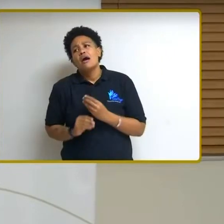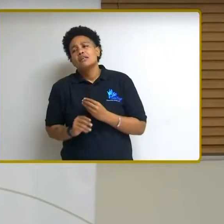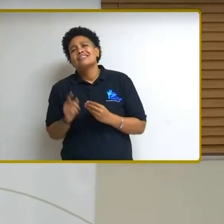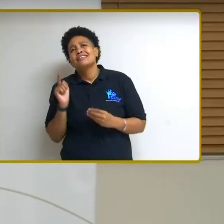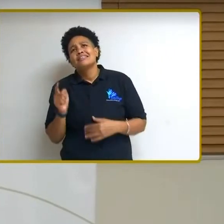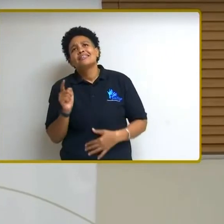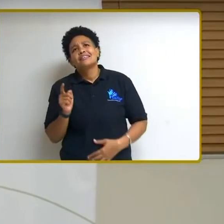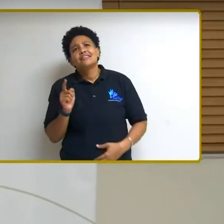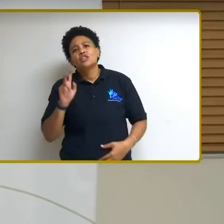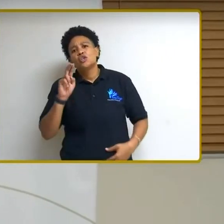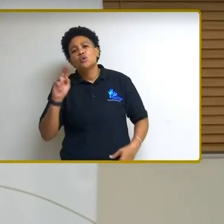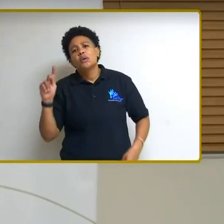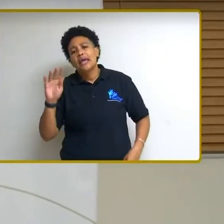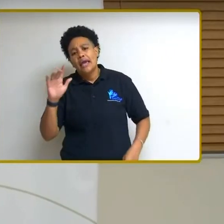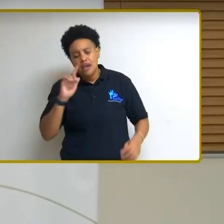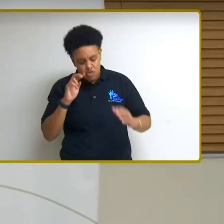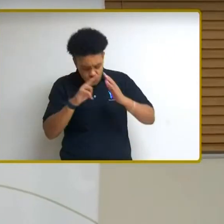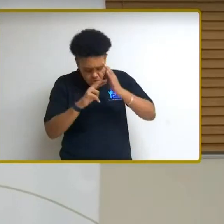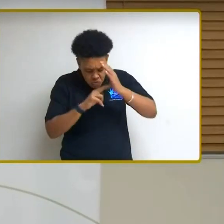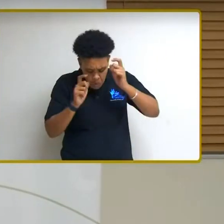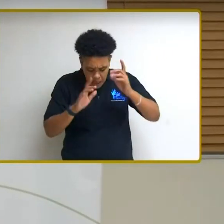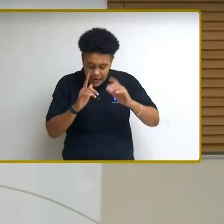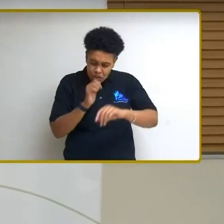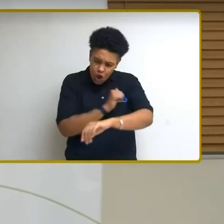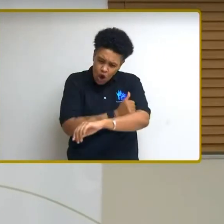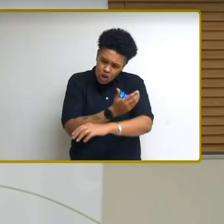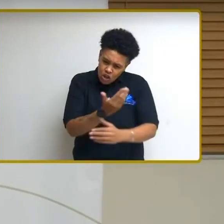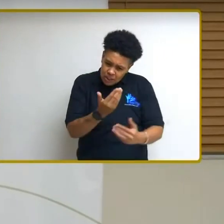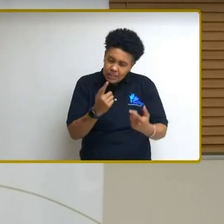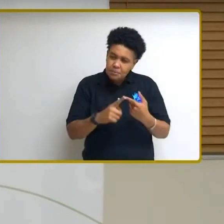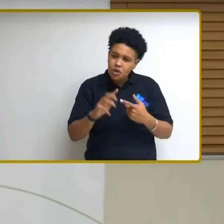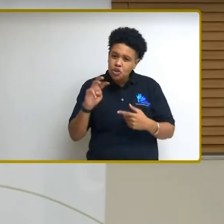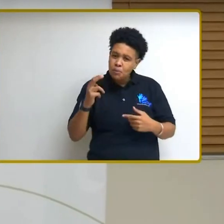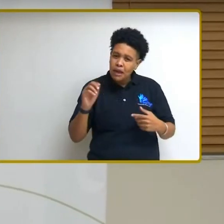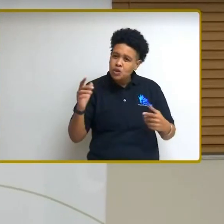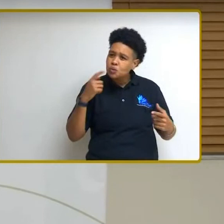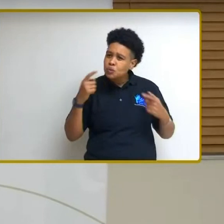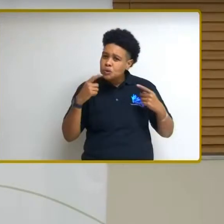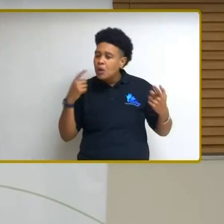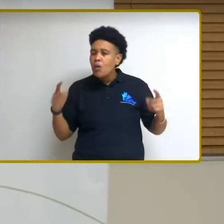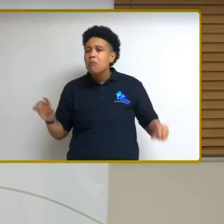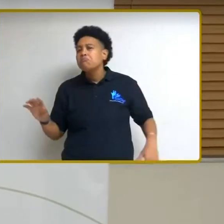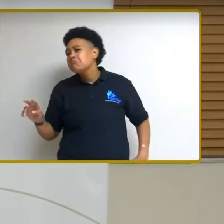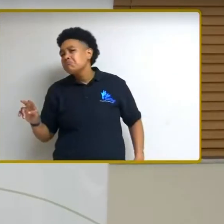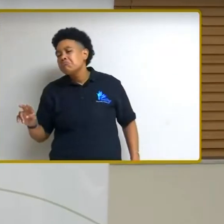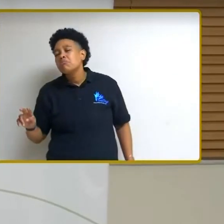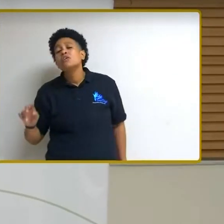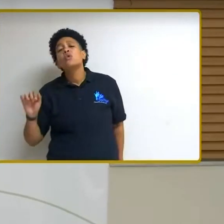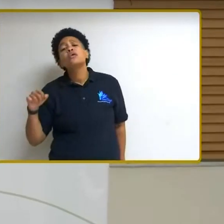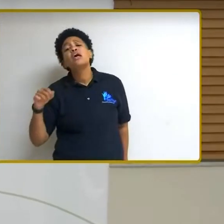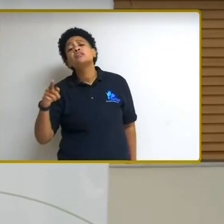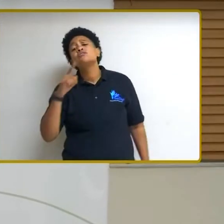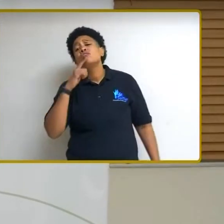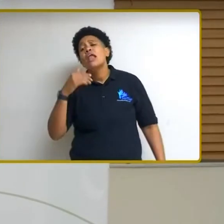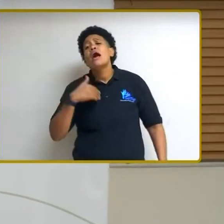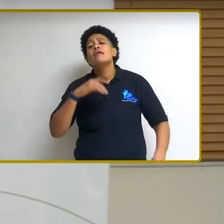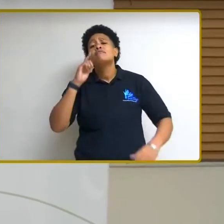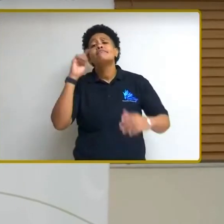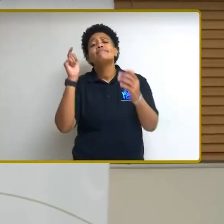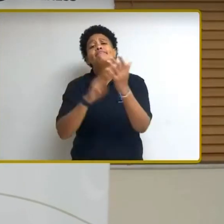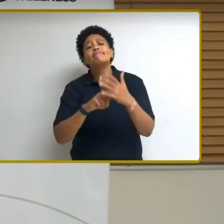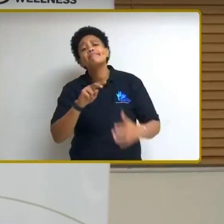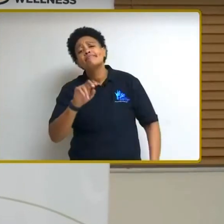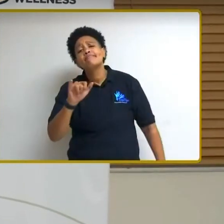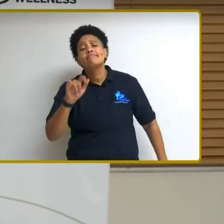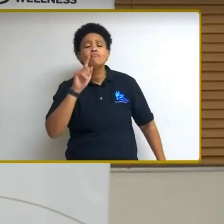the UK Regulatory Authority and the WHO. So there have been